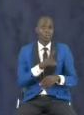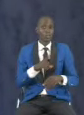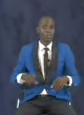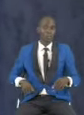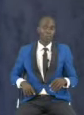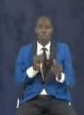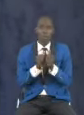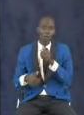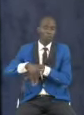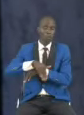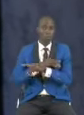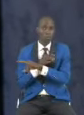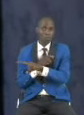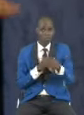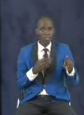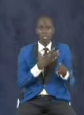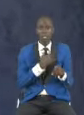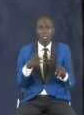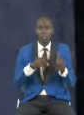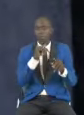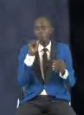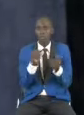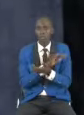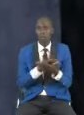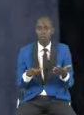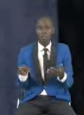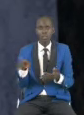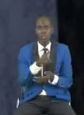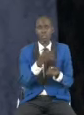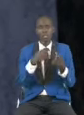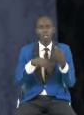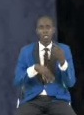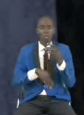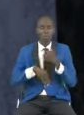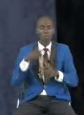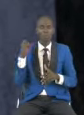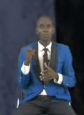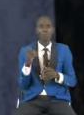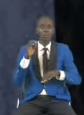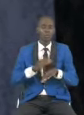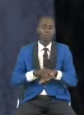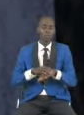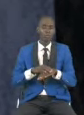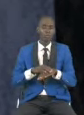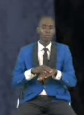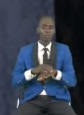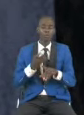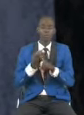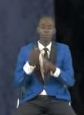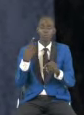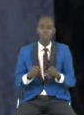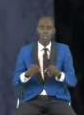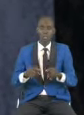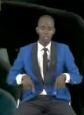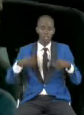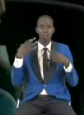and they were not destroyed, they came out of the land of bondage. You will come out